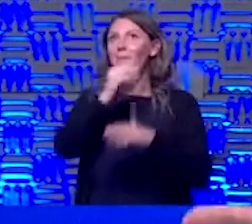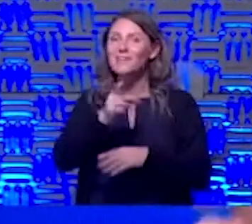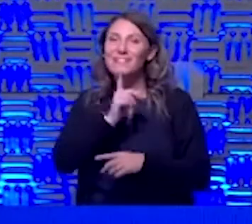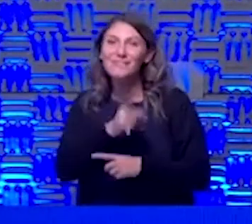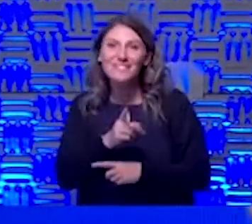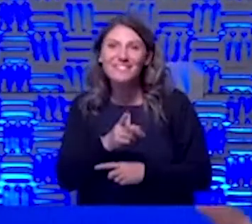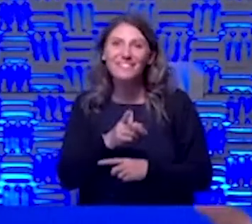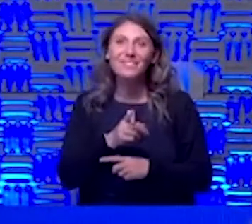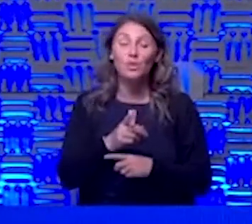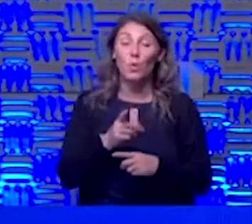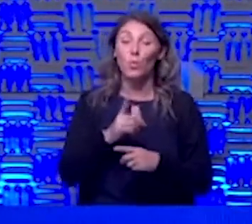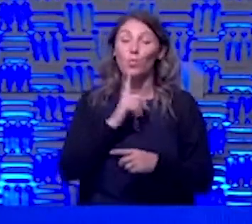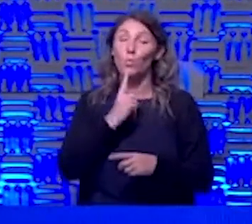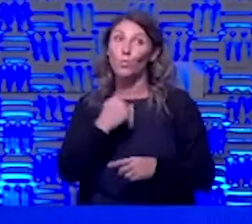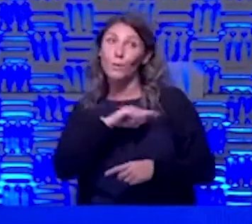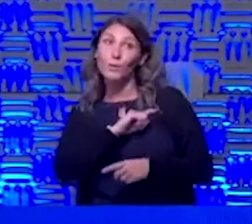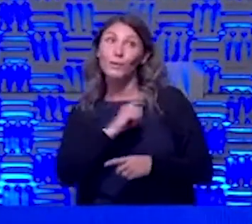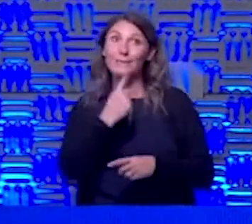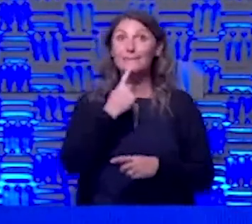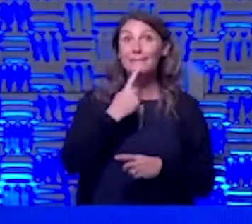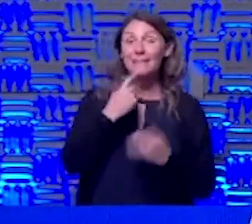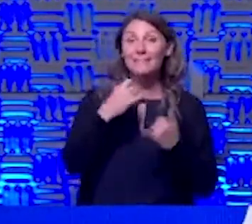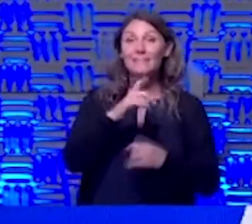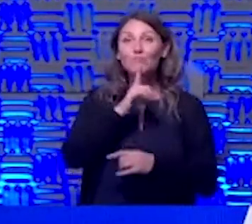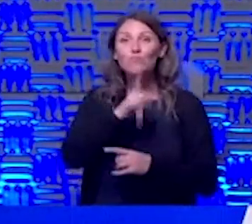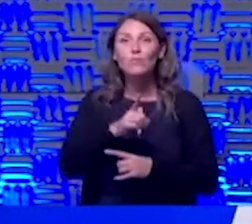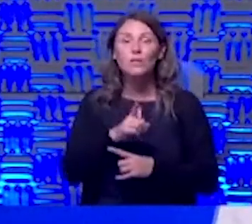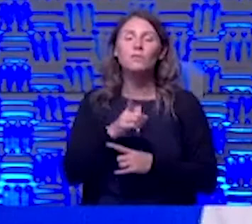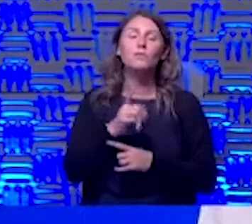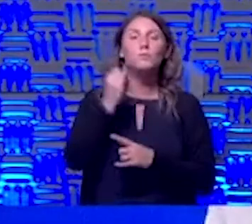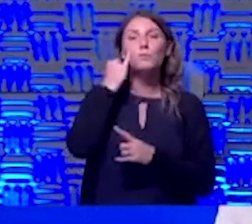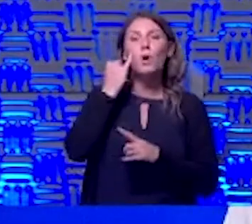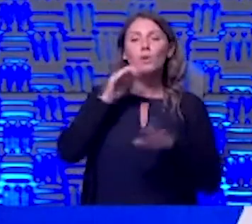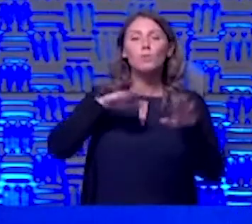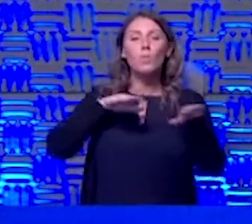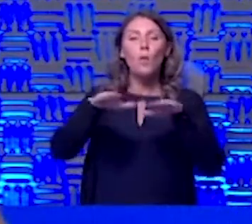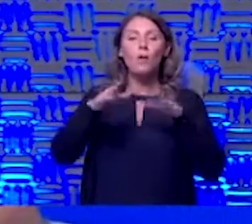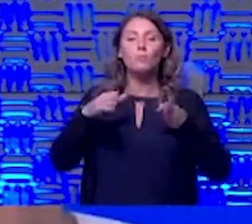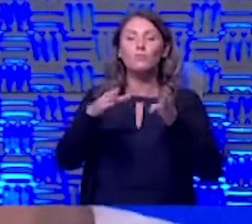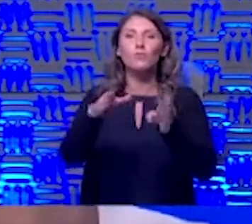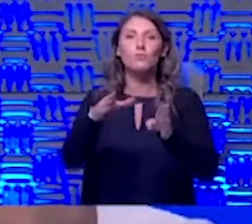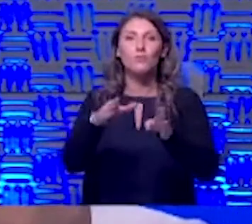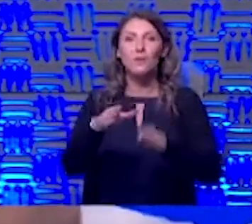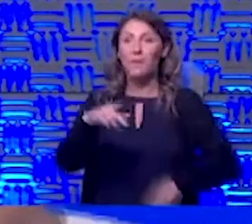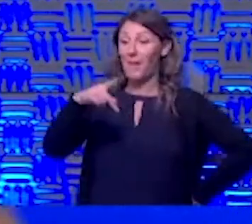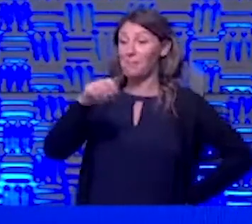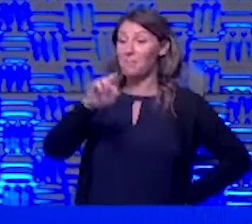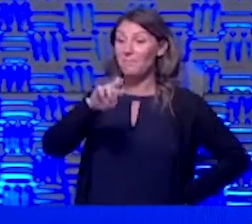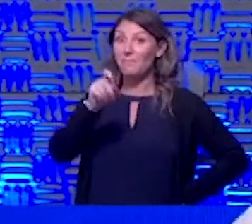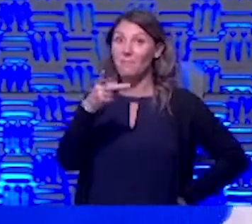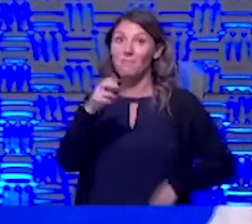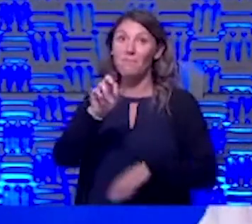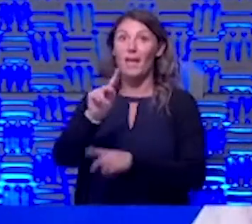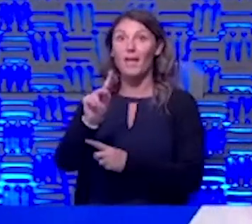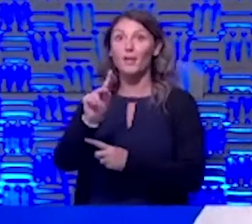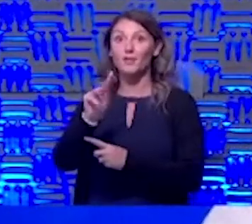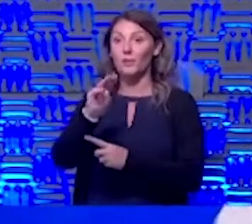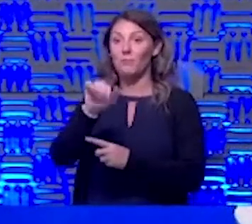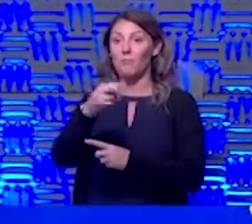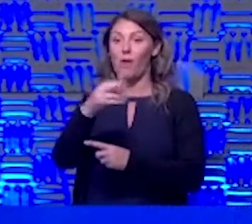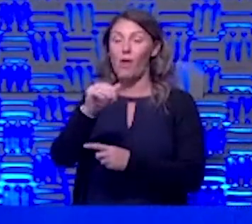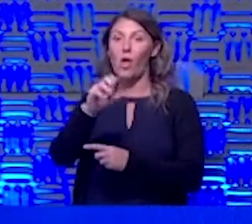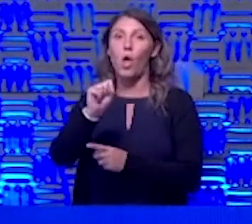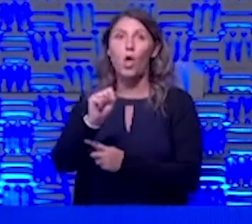today is real. So let's say you're walking down the street, and Patrick Mahomes, the new $400 or $500 million